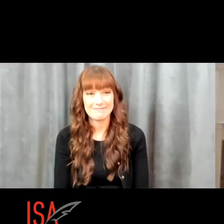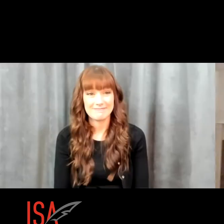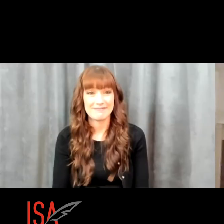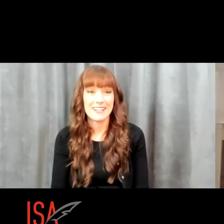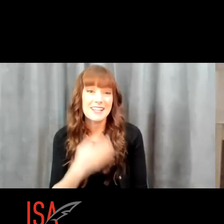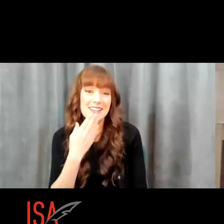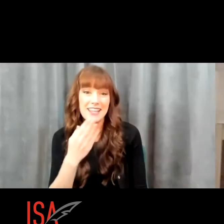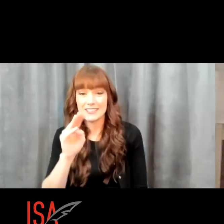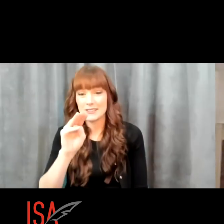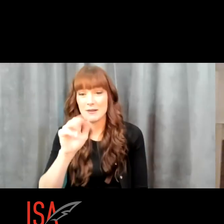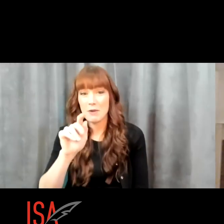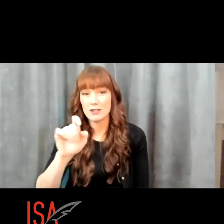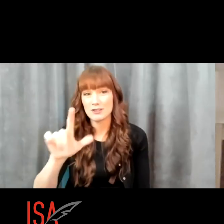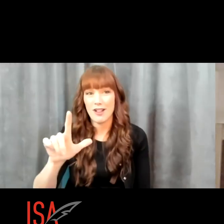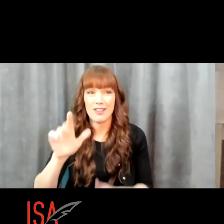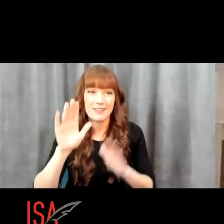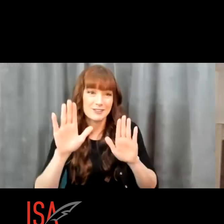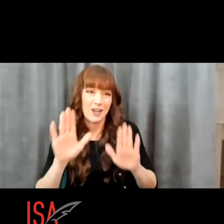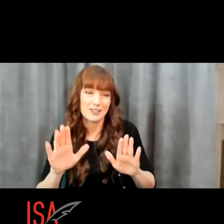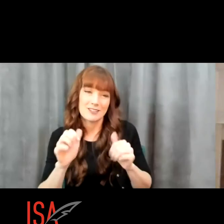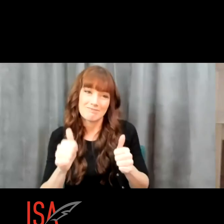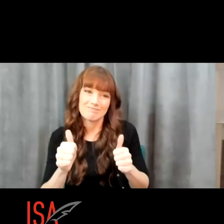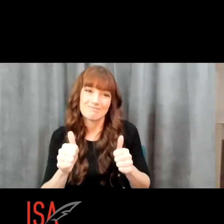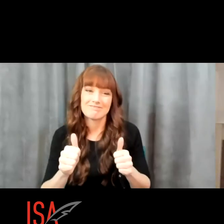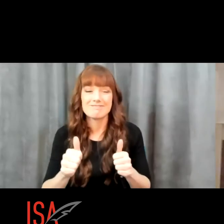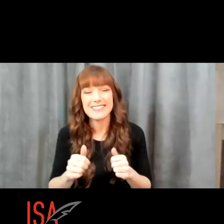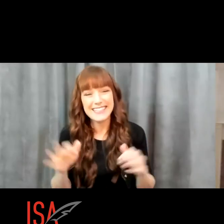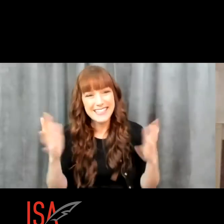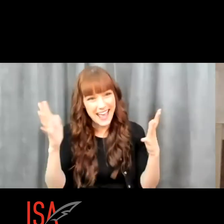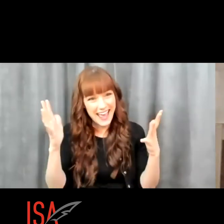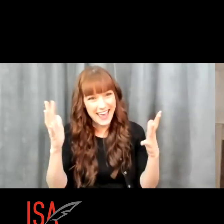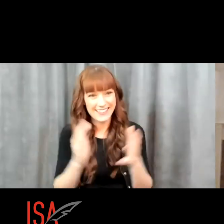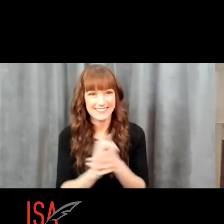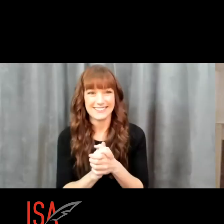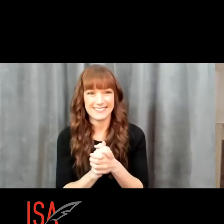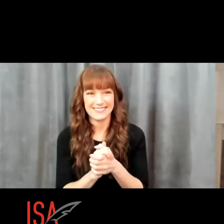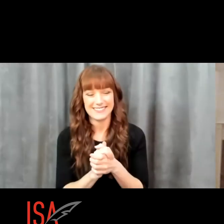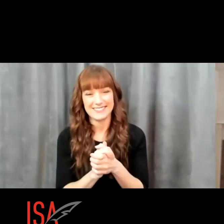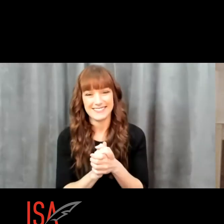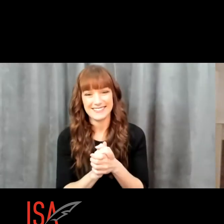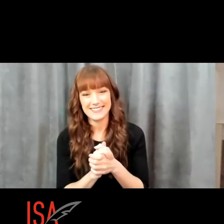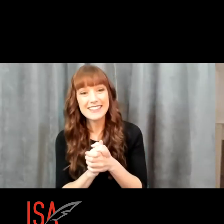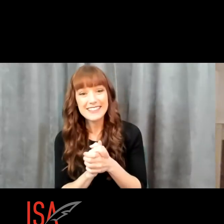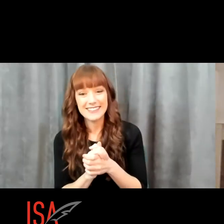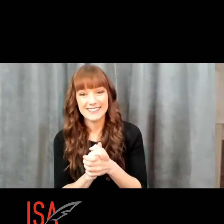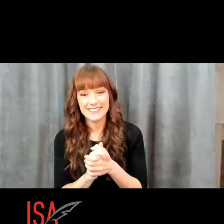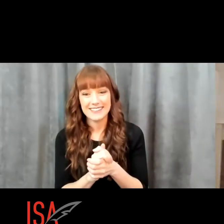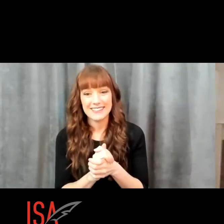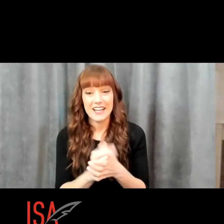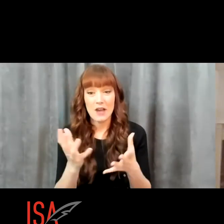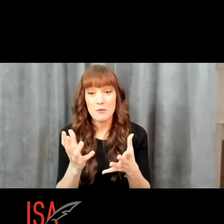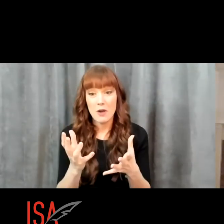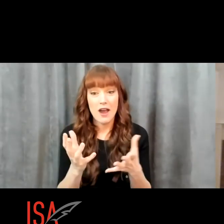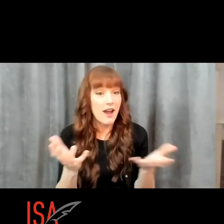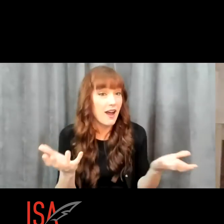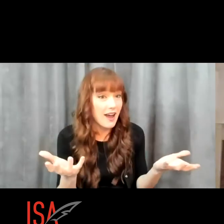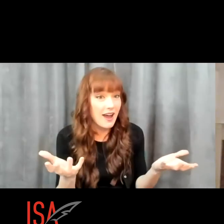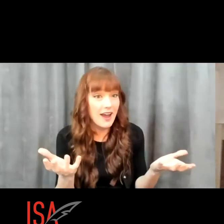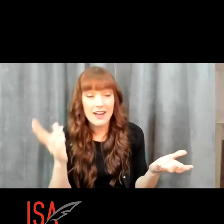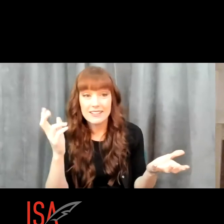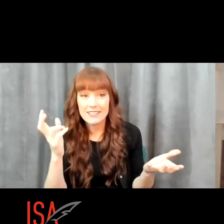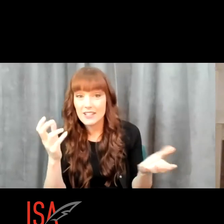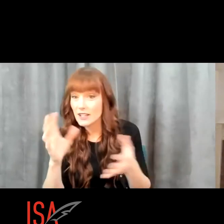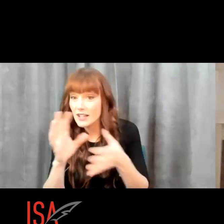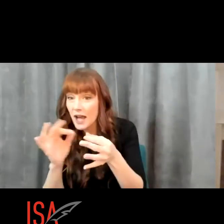Thanks, Marshall. That was awesome. Yay. Okay, and I'd love to also hear from our